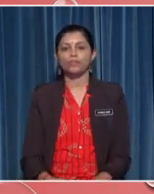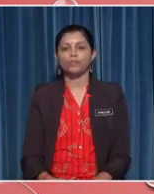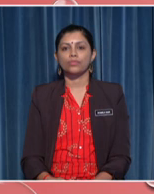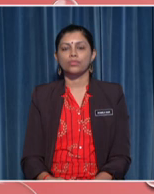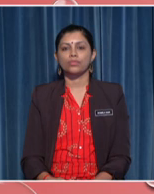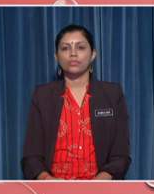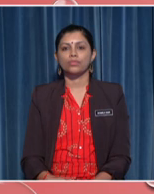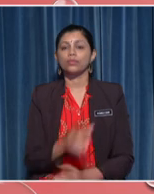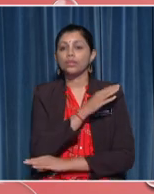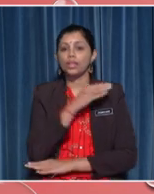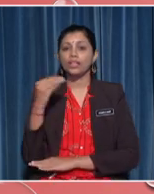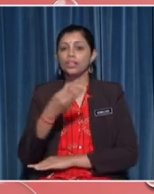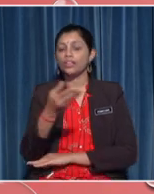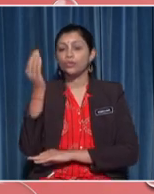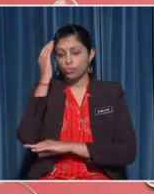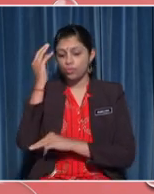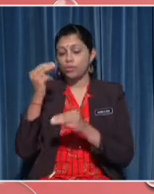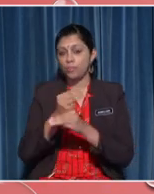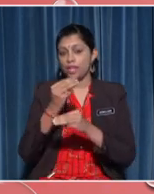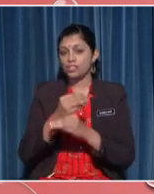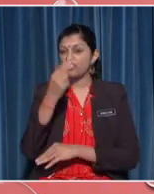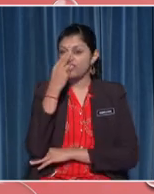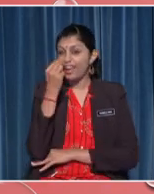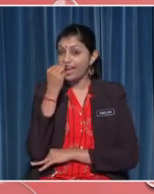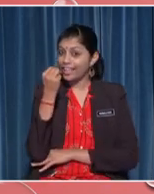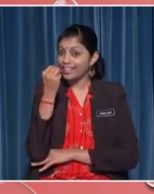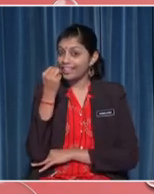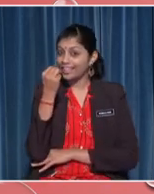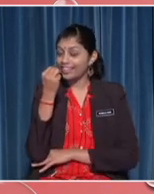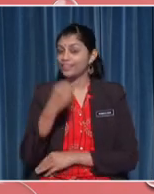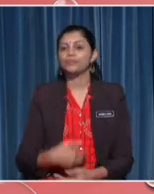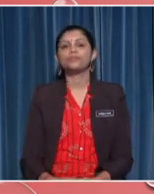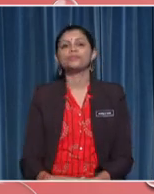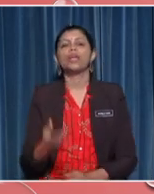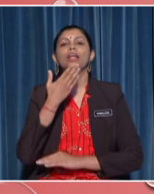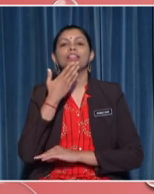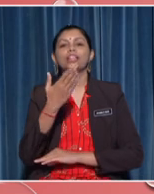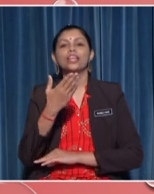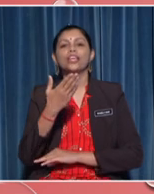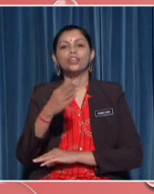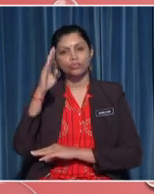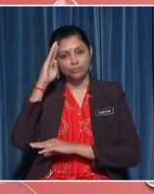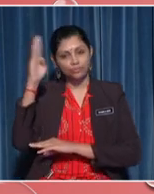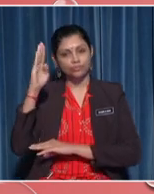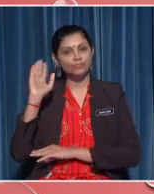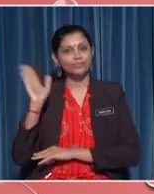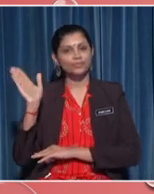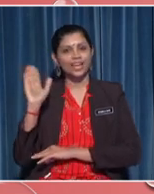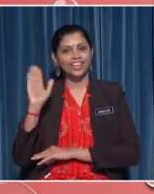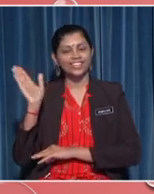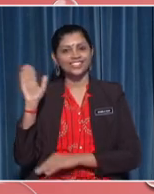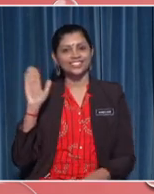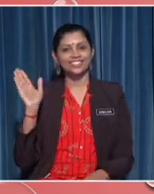that mathematics is fun. That's all. Thank you. Bye.